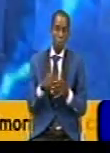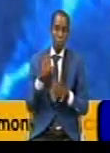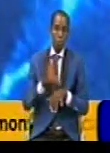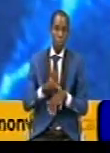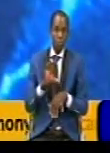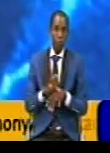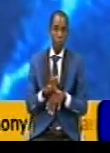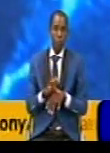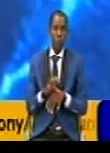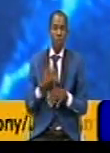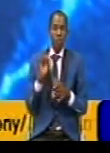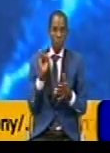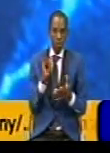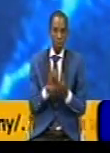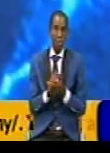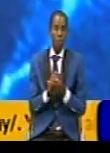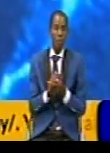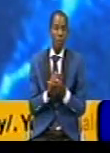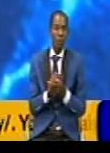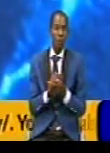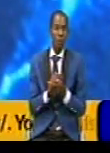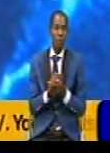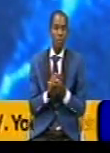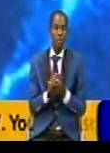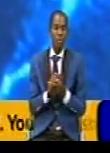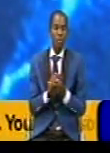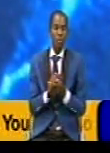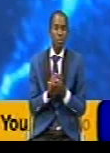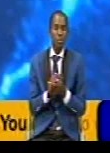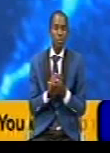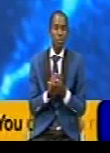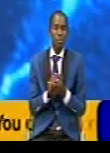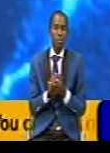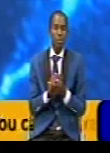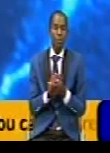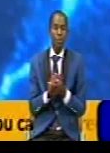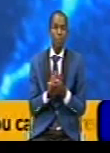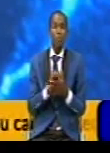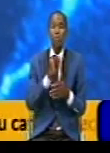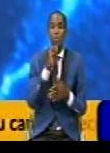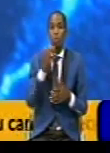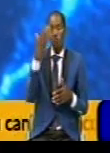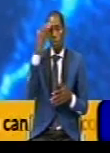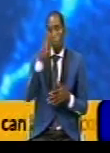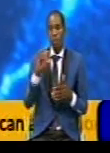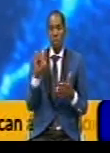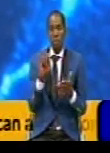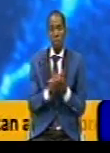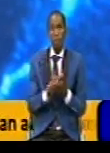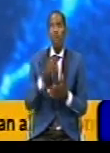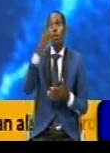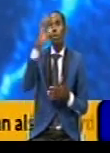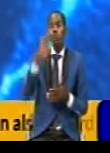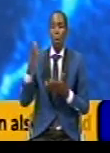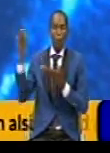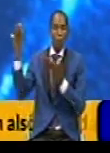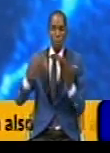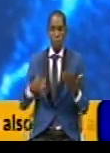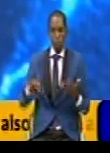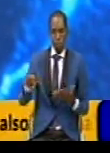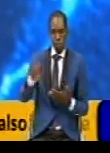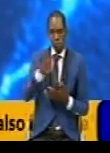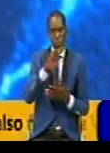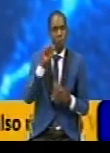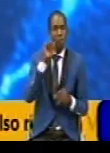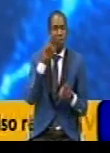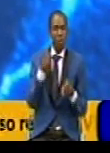two sisters of the Palai Bible Church that I met as I was going, and we greeted and I passed,